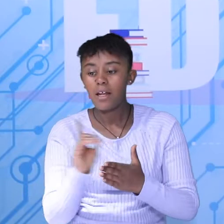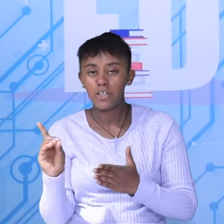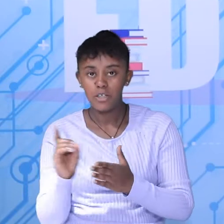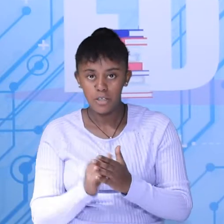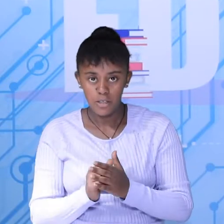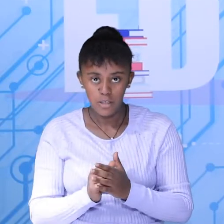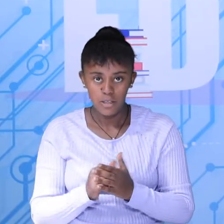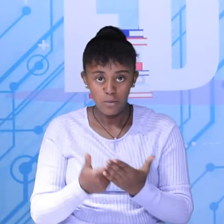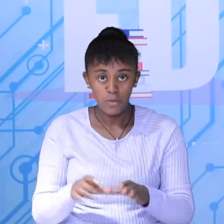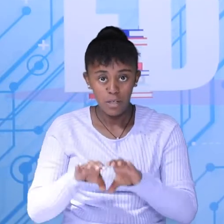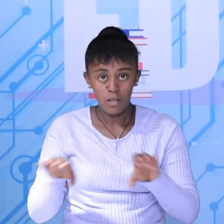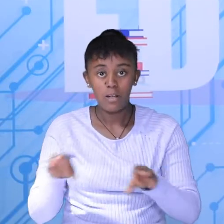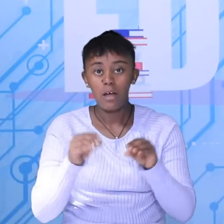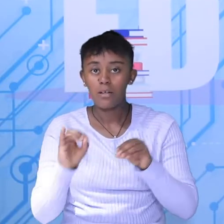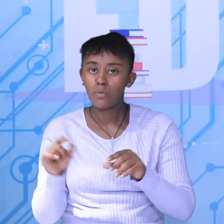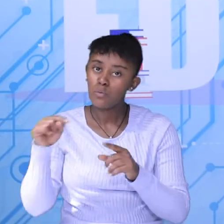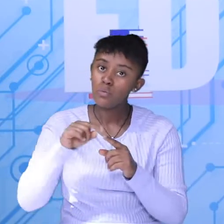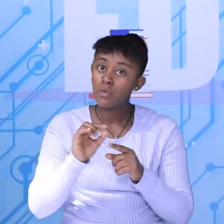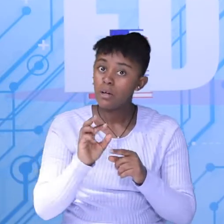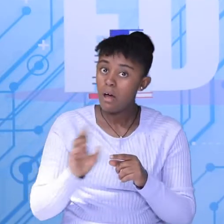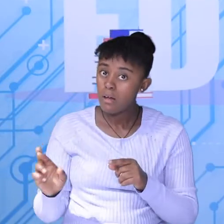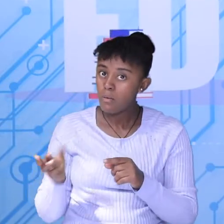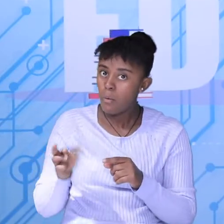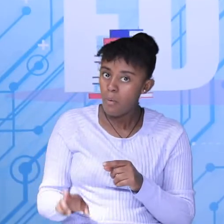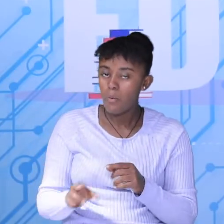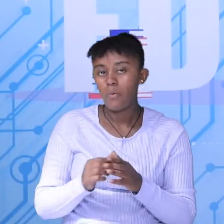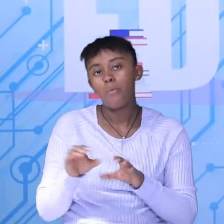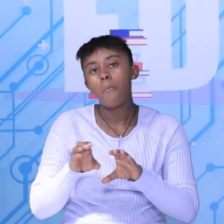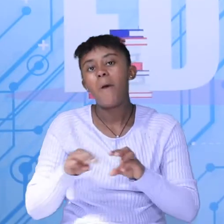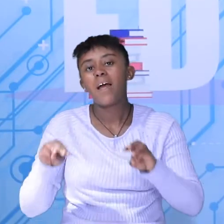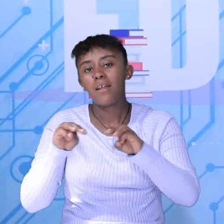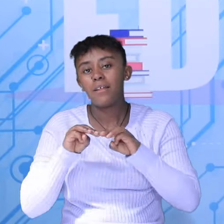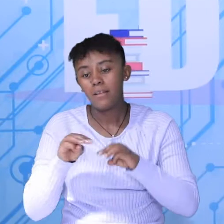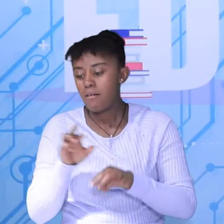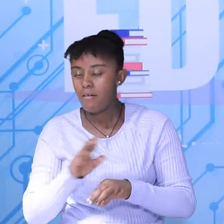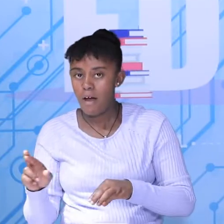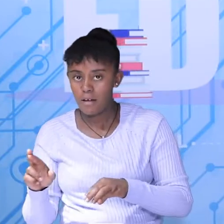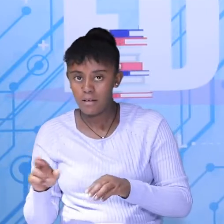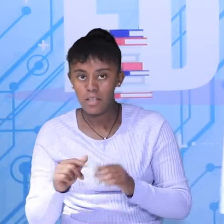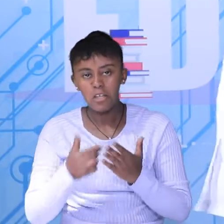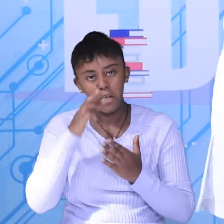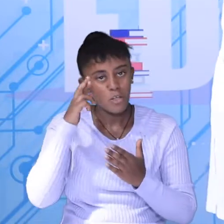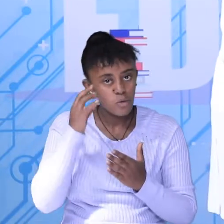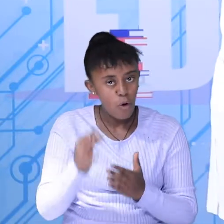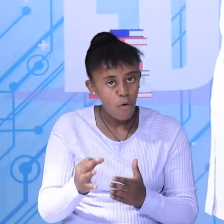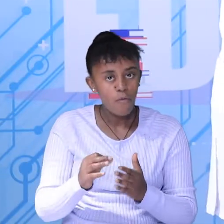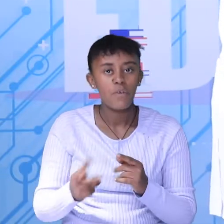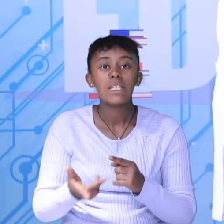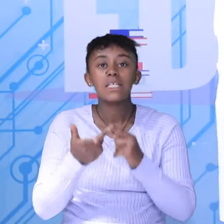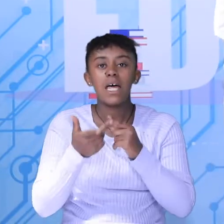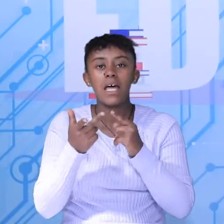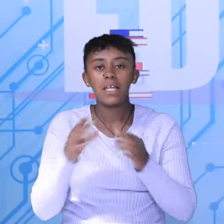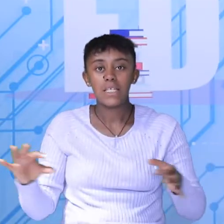So the current is acting to the right, as well as the magnetic field is acting to the right in the case of the third